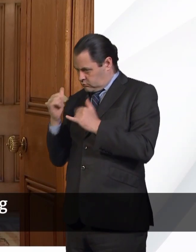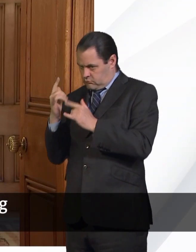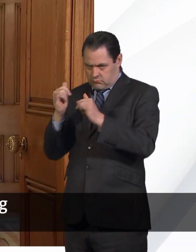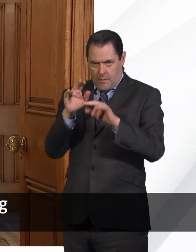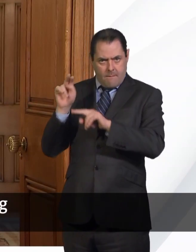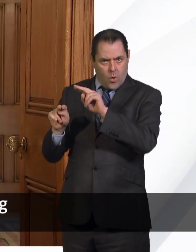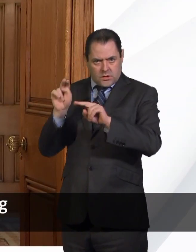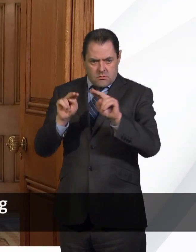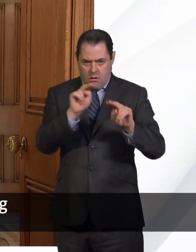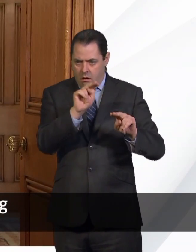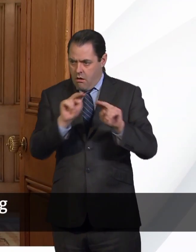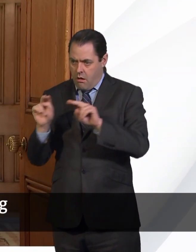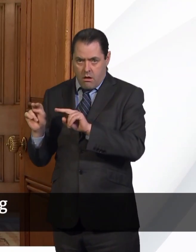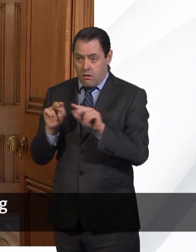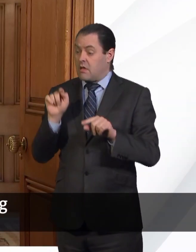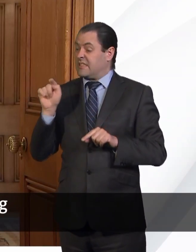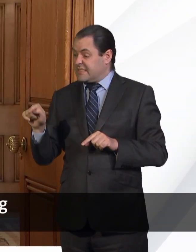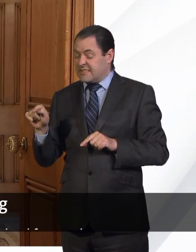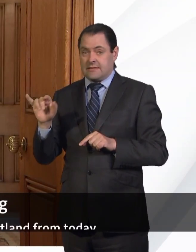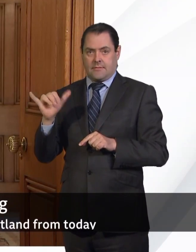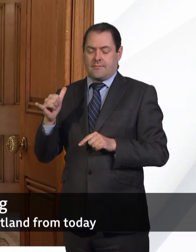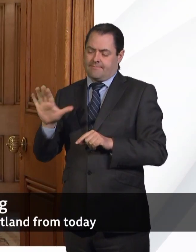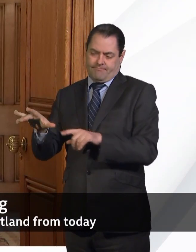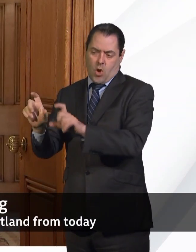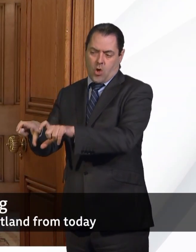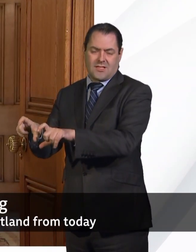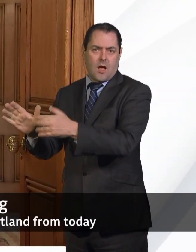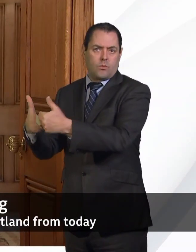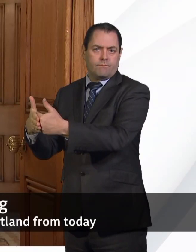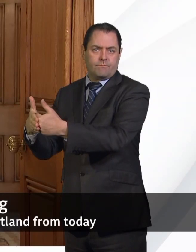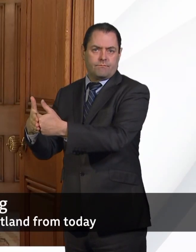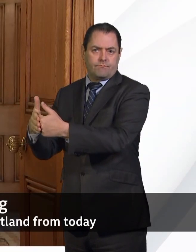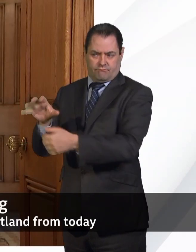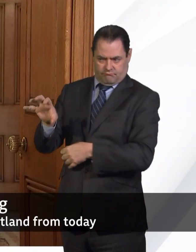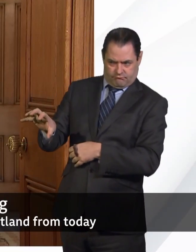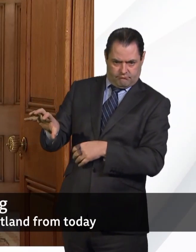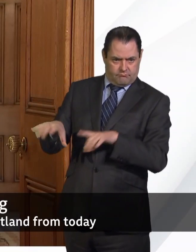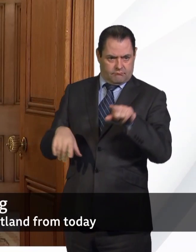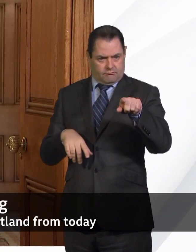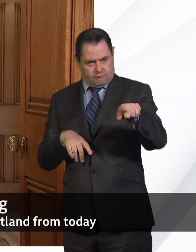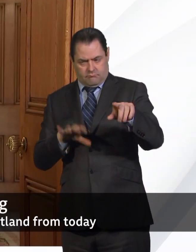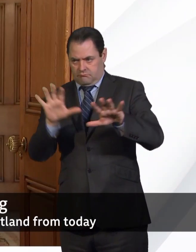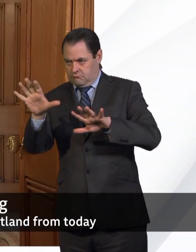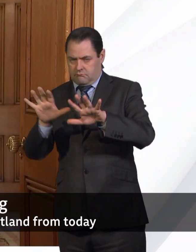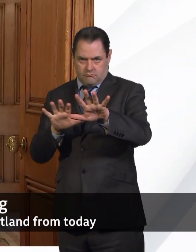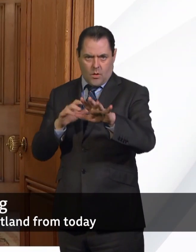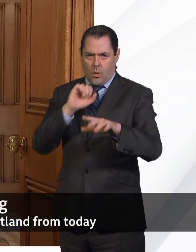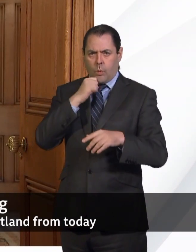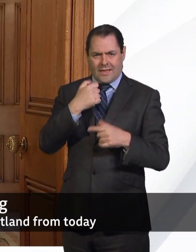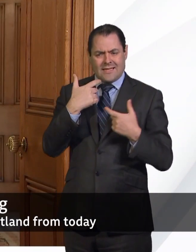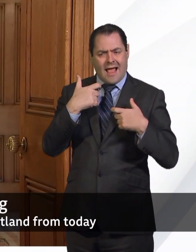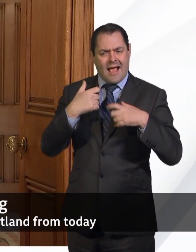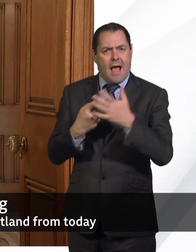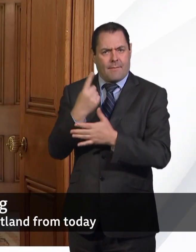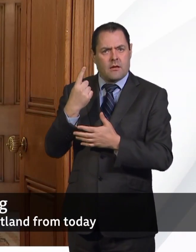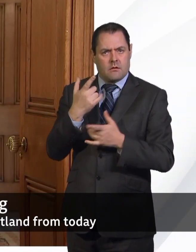where necessary, we will reimpose measures. And it's very important to be clear about that up